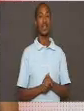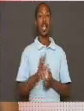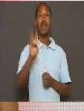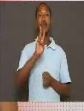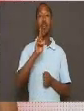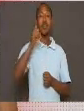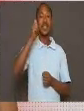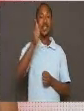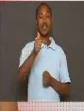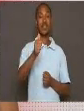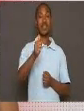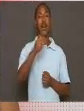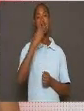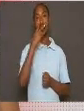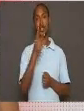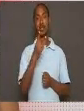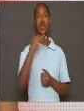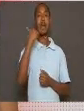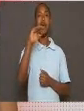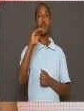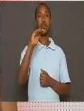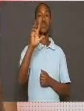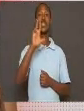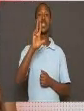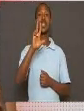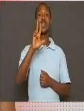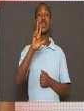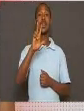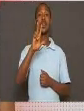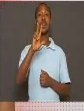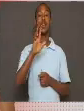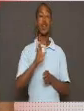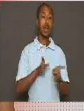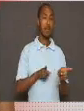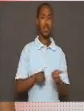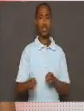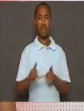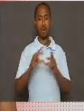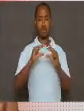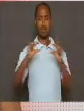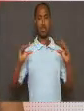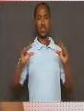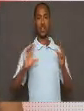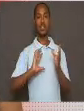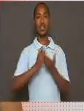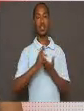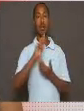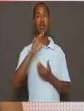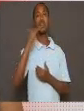Volume itself refers to the amount of 3-dimensional space a substance or